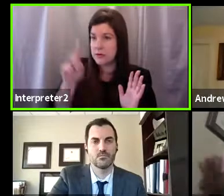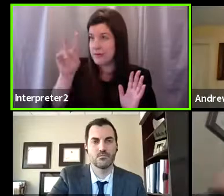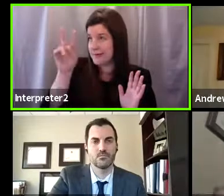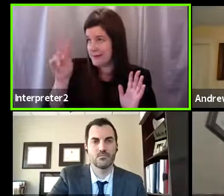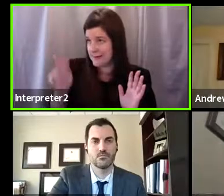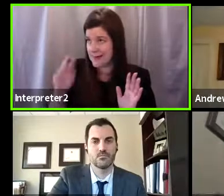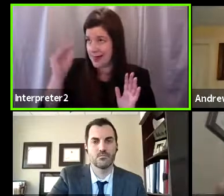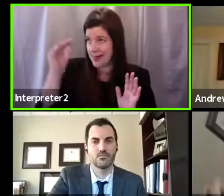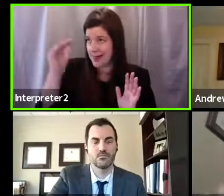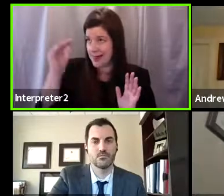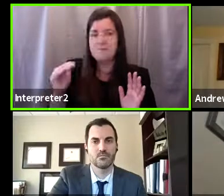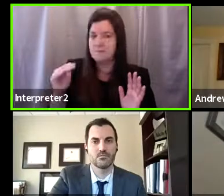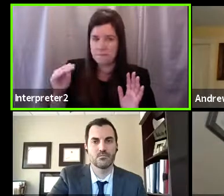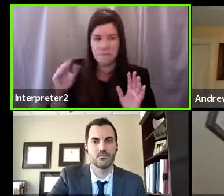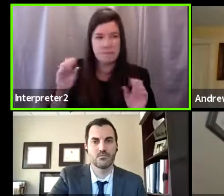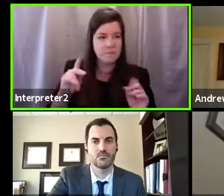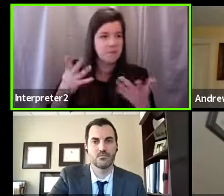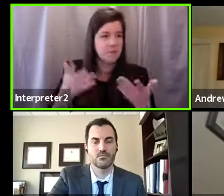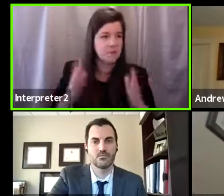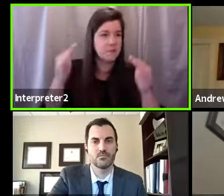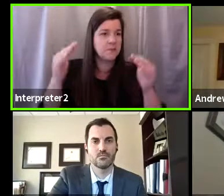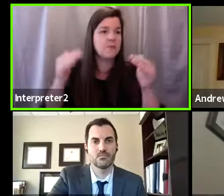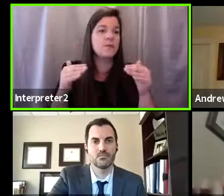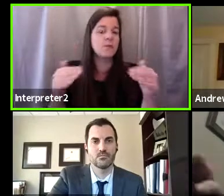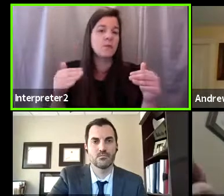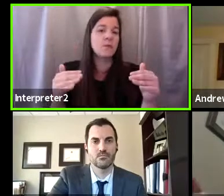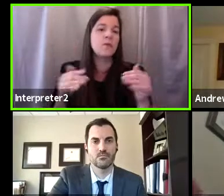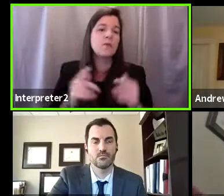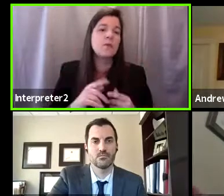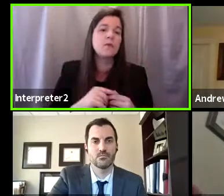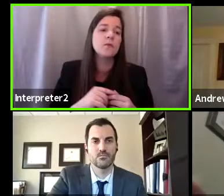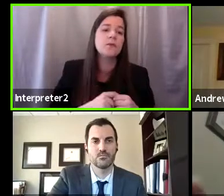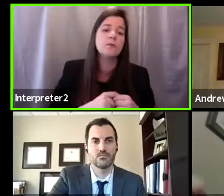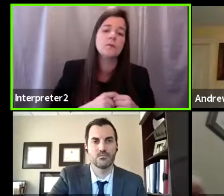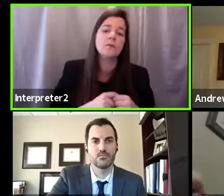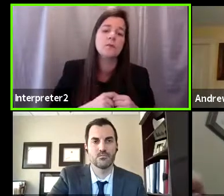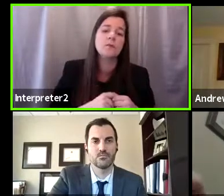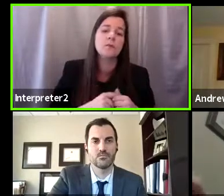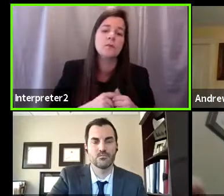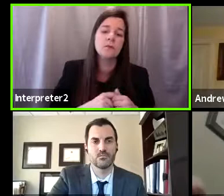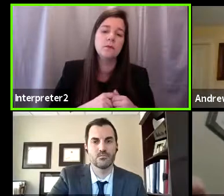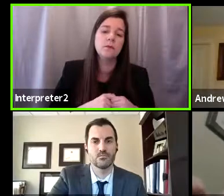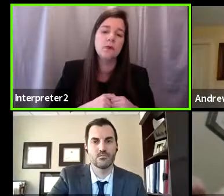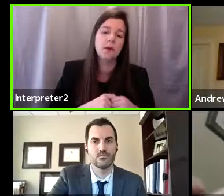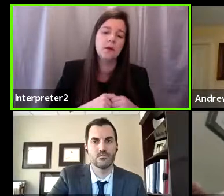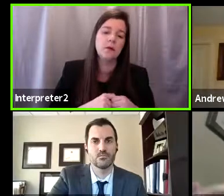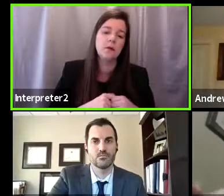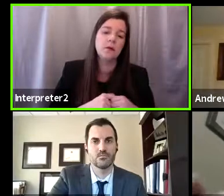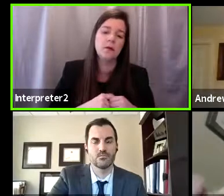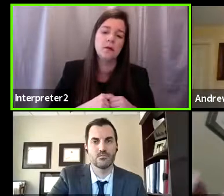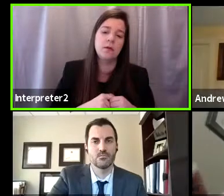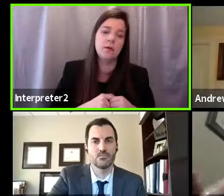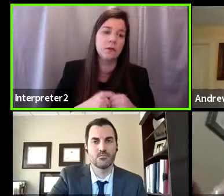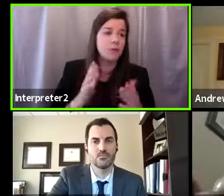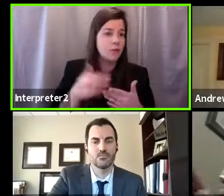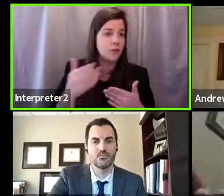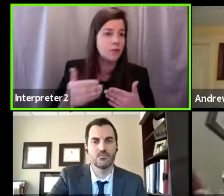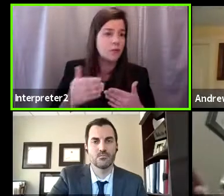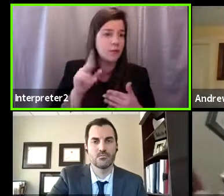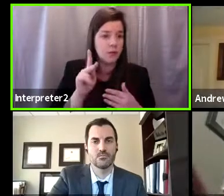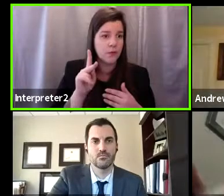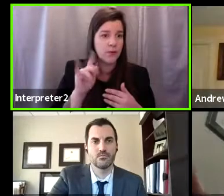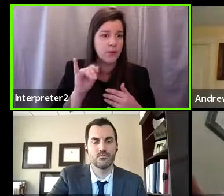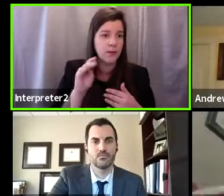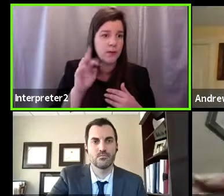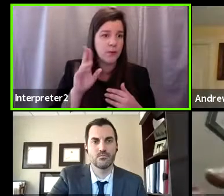Let's move on to Kimberly Link, Stephen